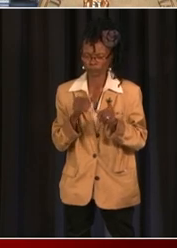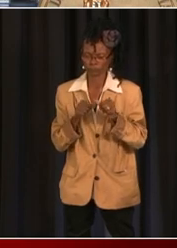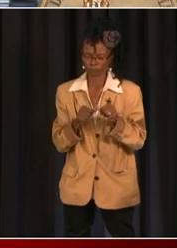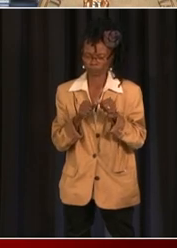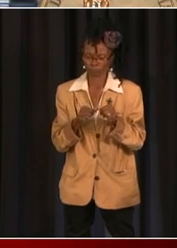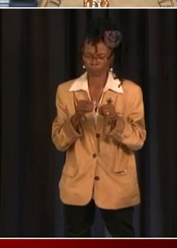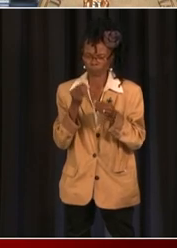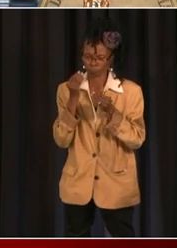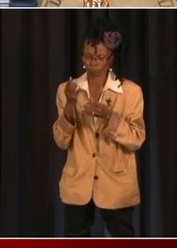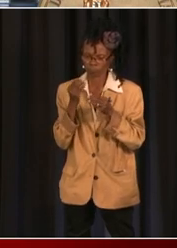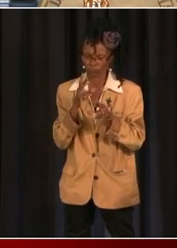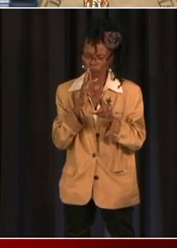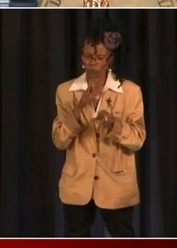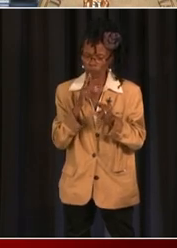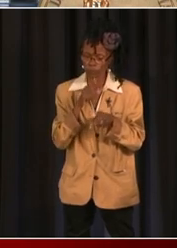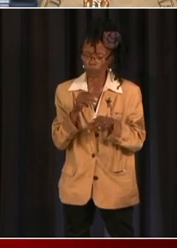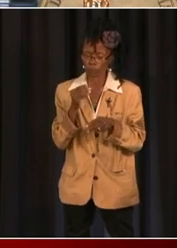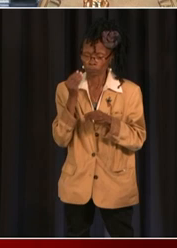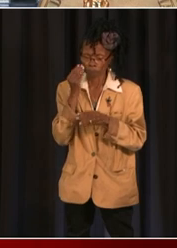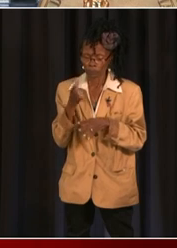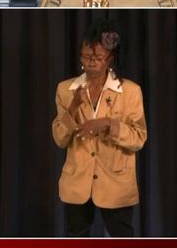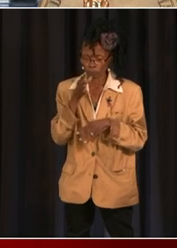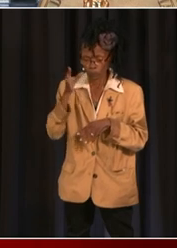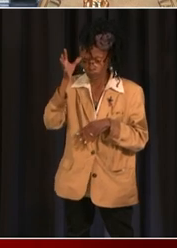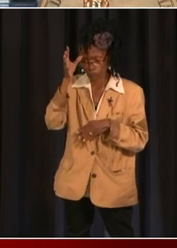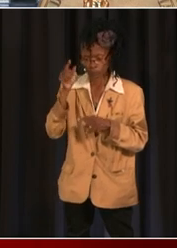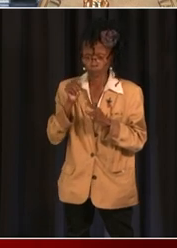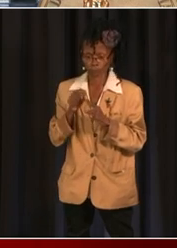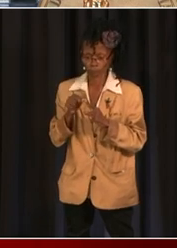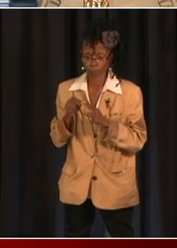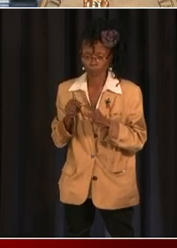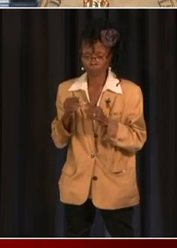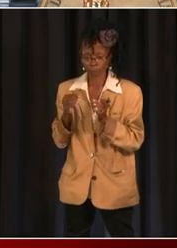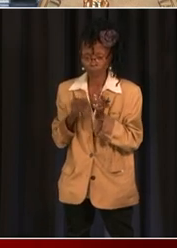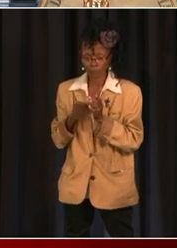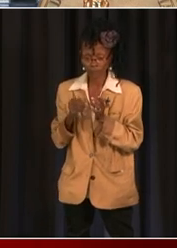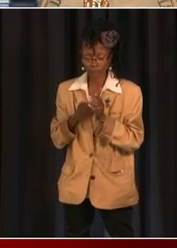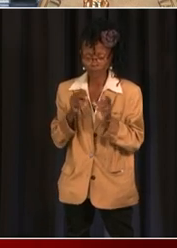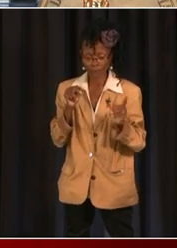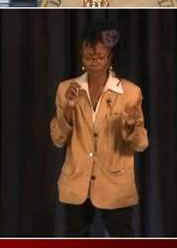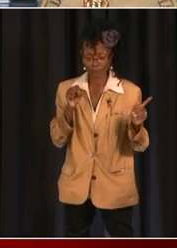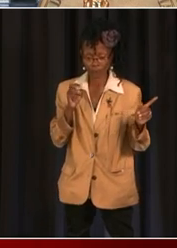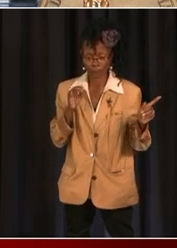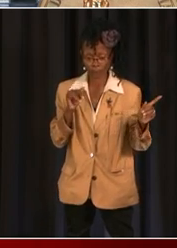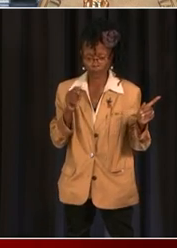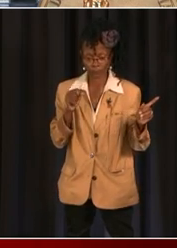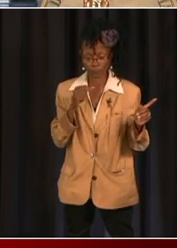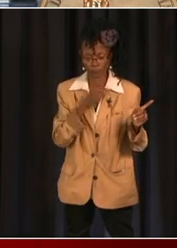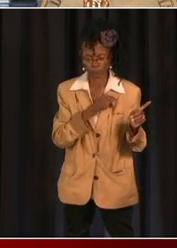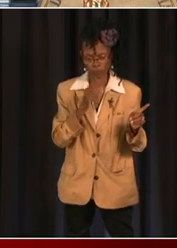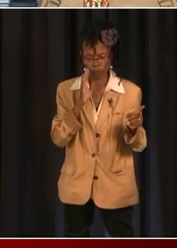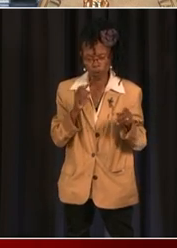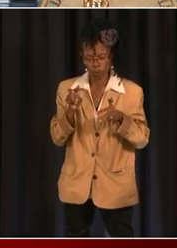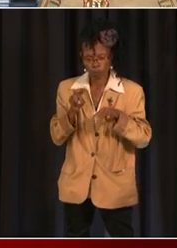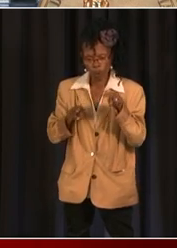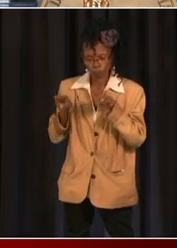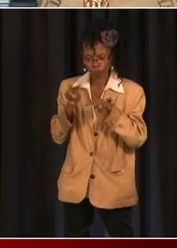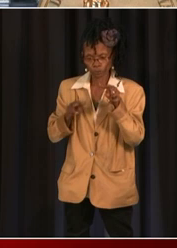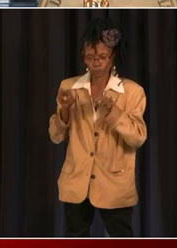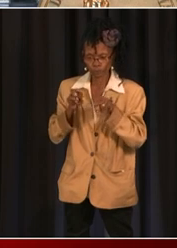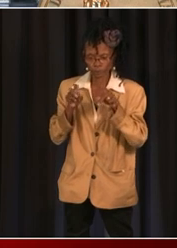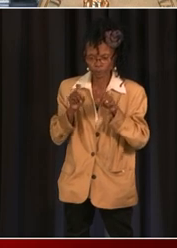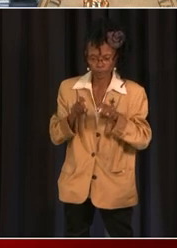that. What I can tell parents unequivocally is that in Dr. Nesbitt's daily review of cases and trends, if